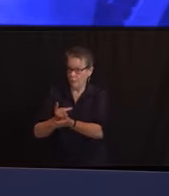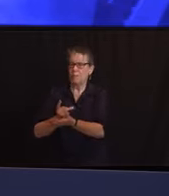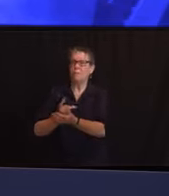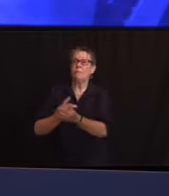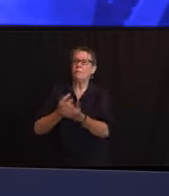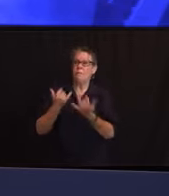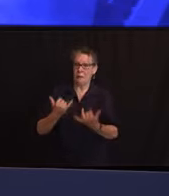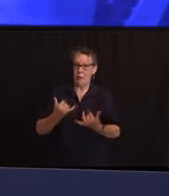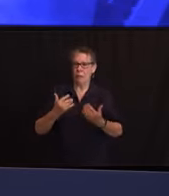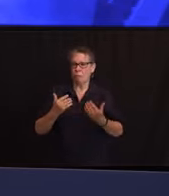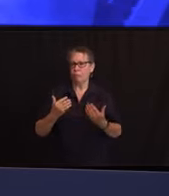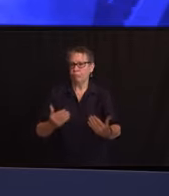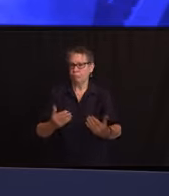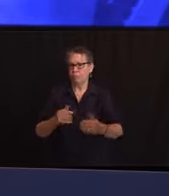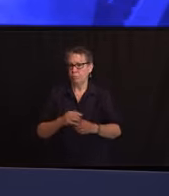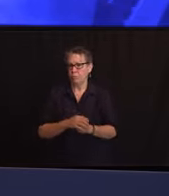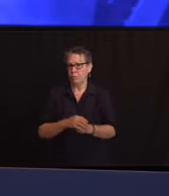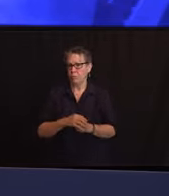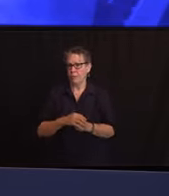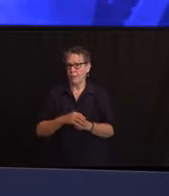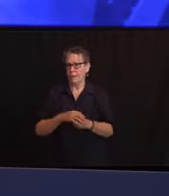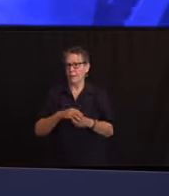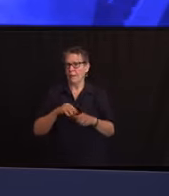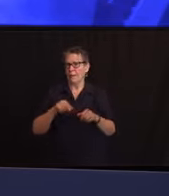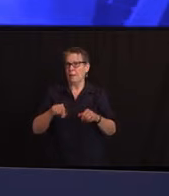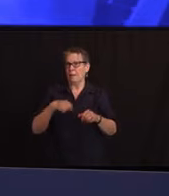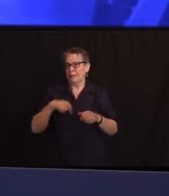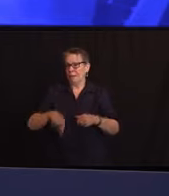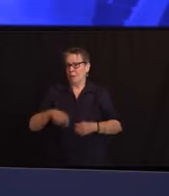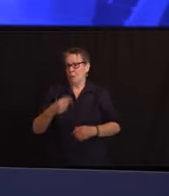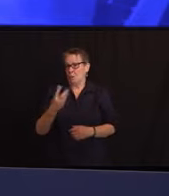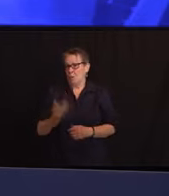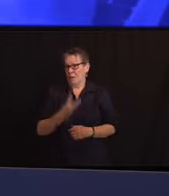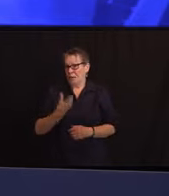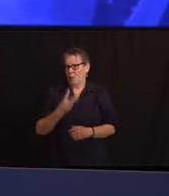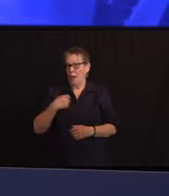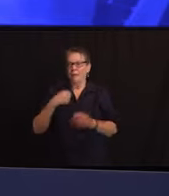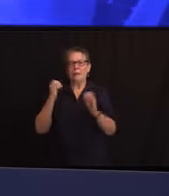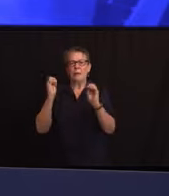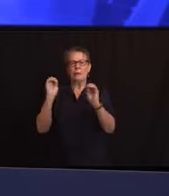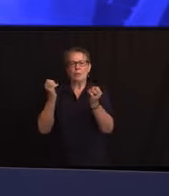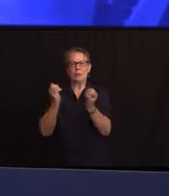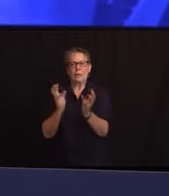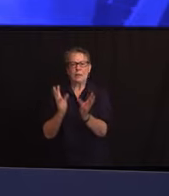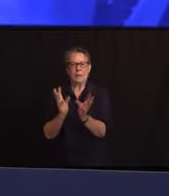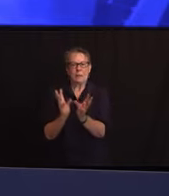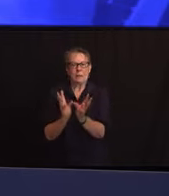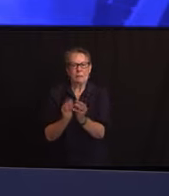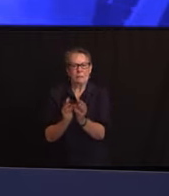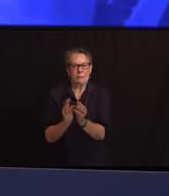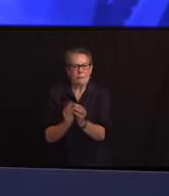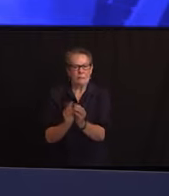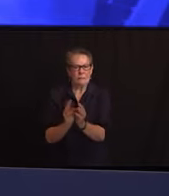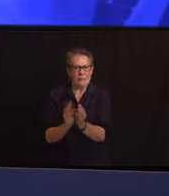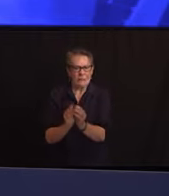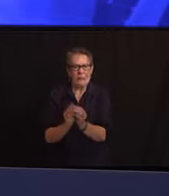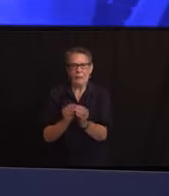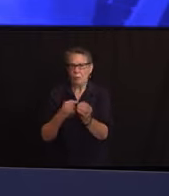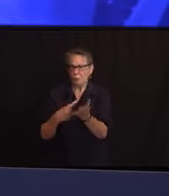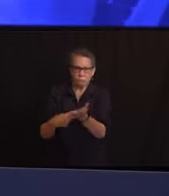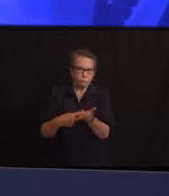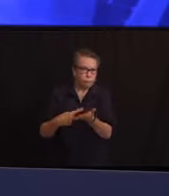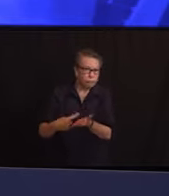ACIP will convene an emergency meeting to review whether Pfizer should be recommended for ages 12 to 15.